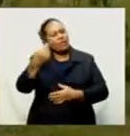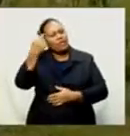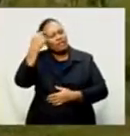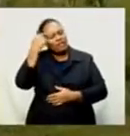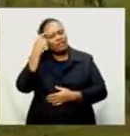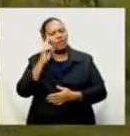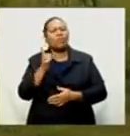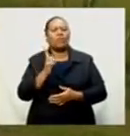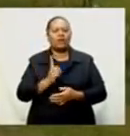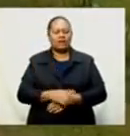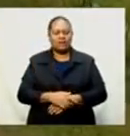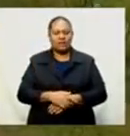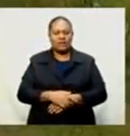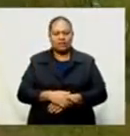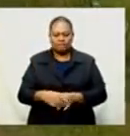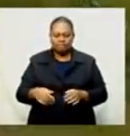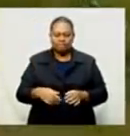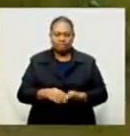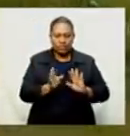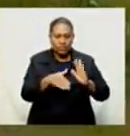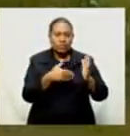to get together with our